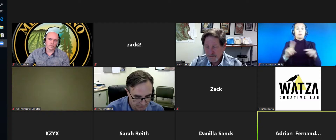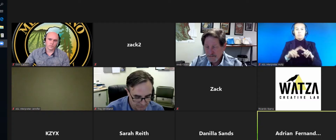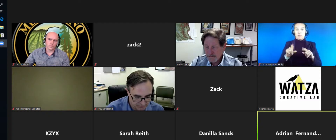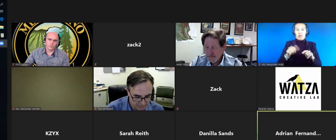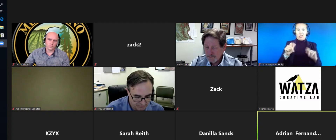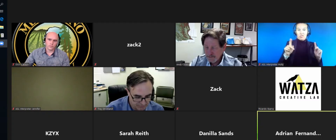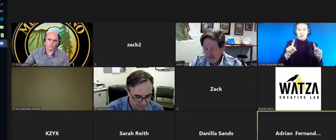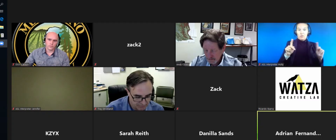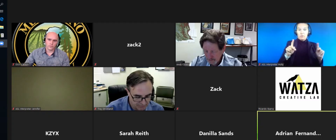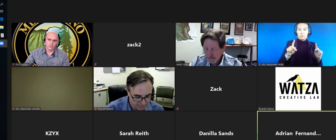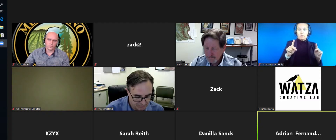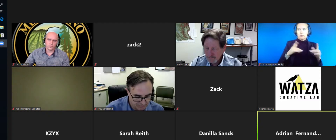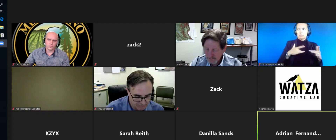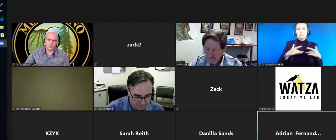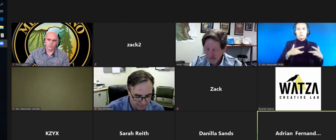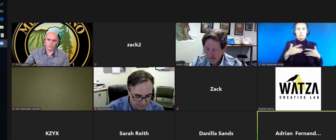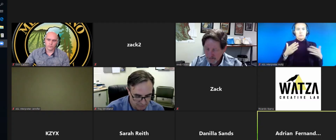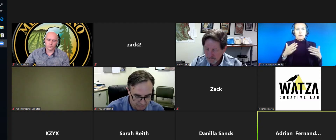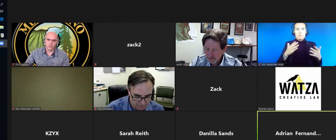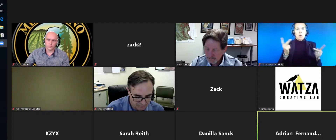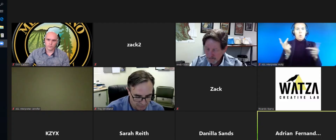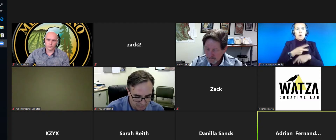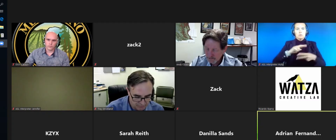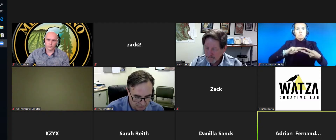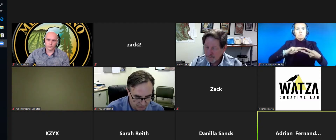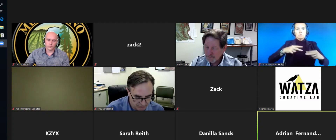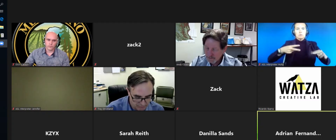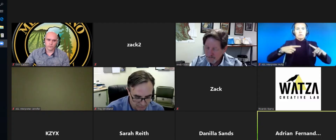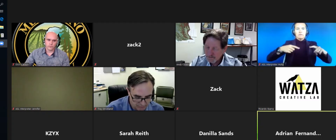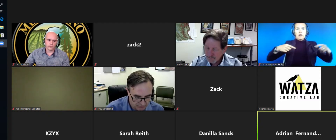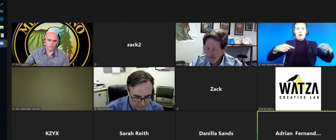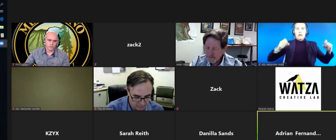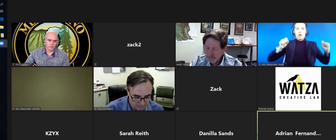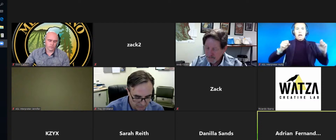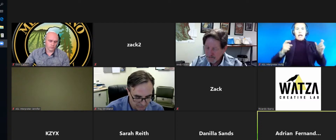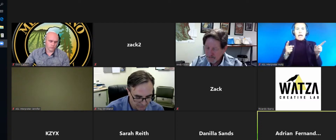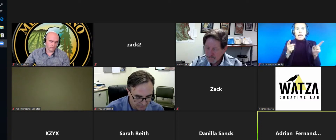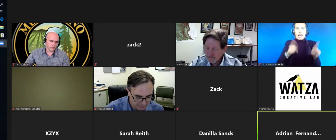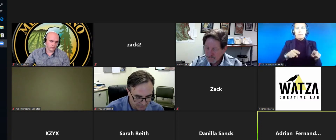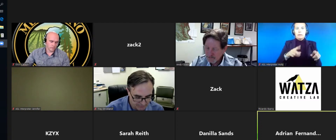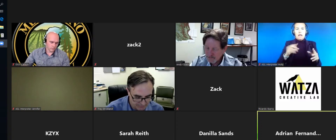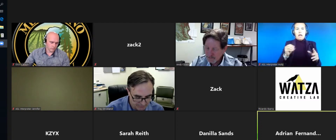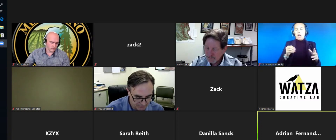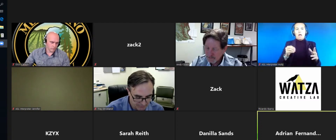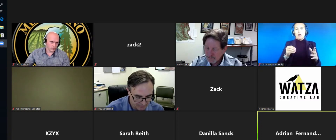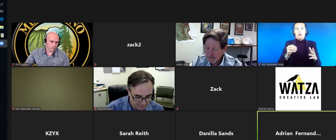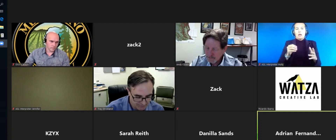a variant emerge that negates all of our efforts and all the vaccination.